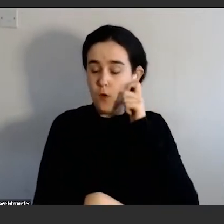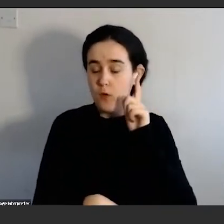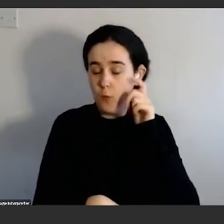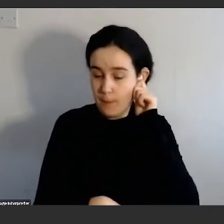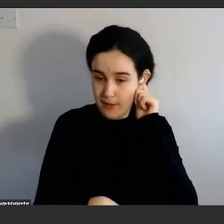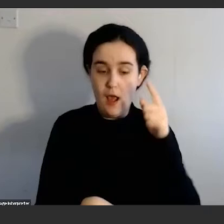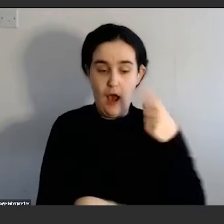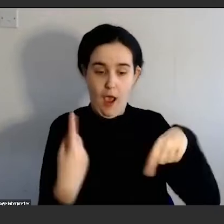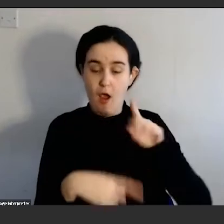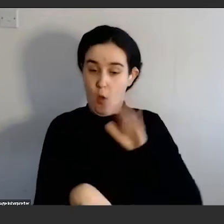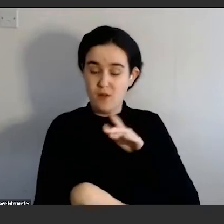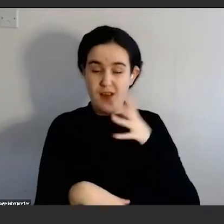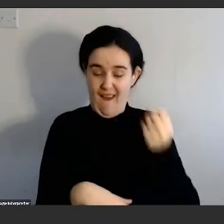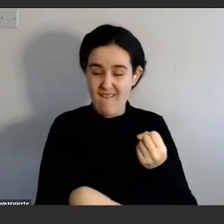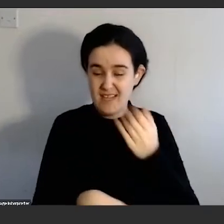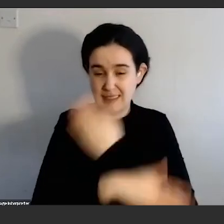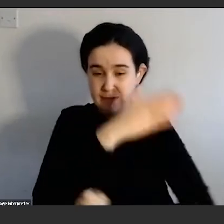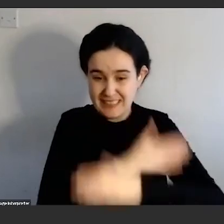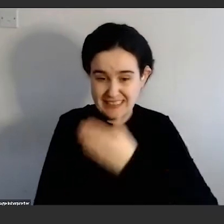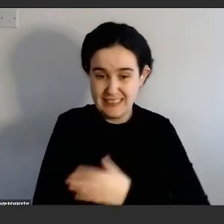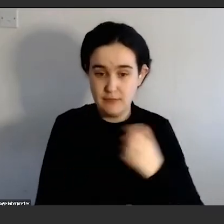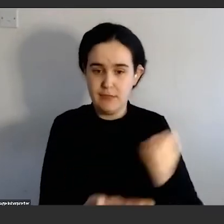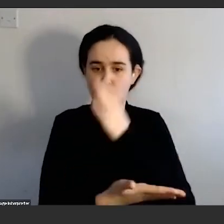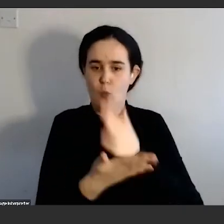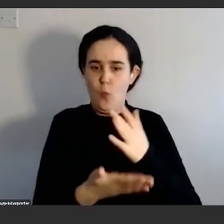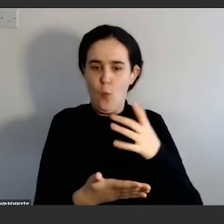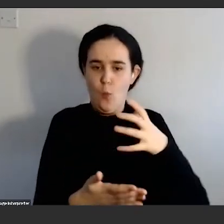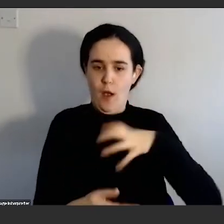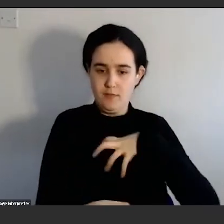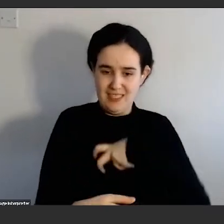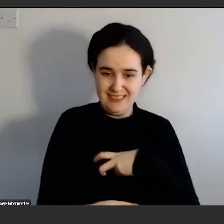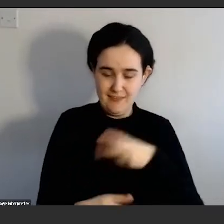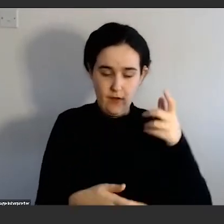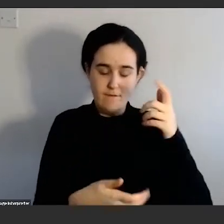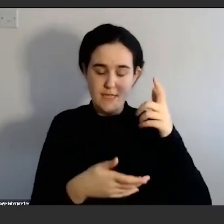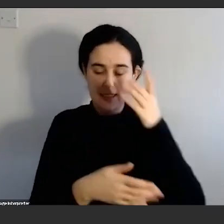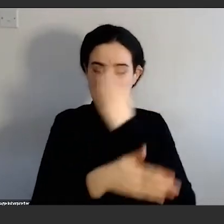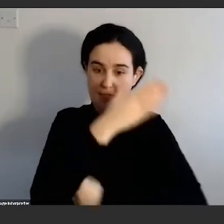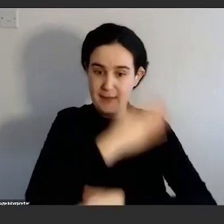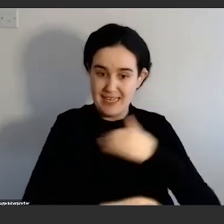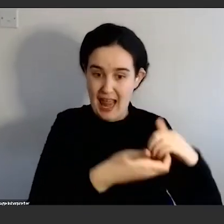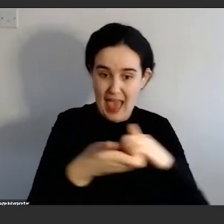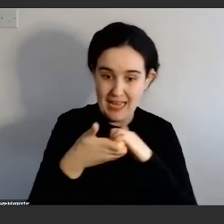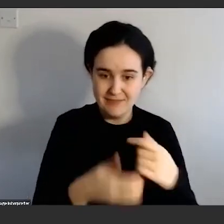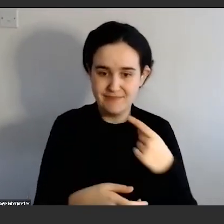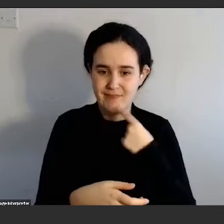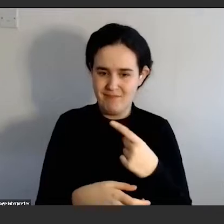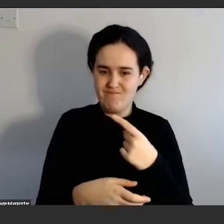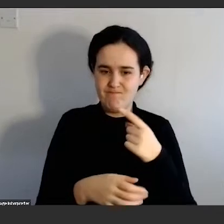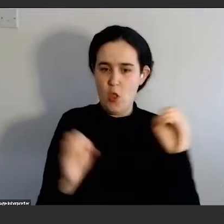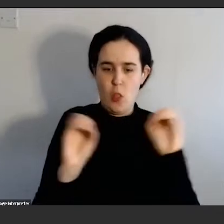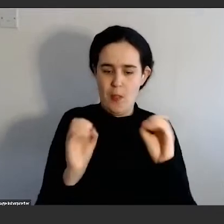us. People with disabilities are working with UNFPA, with governments, with other partners to strengthen